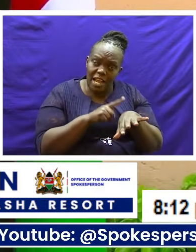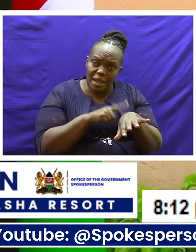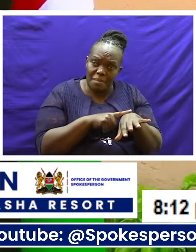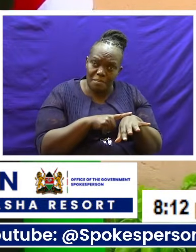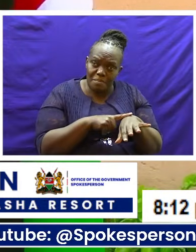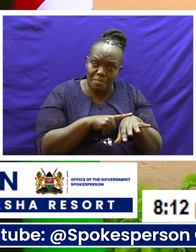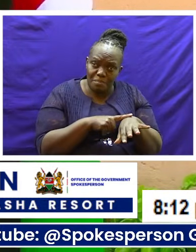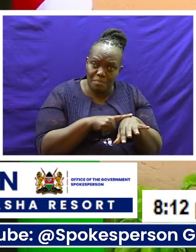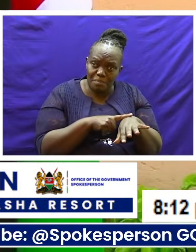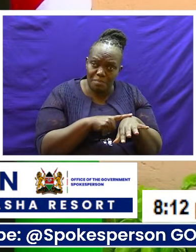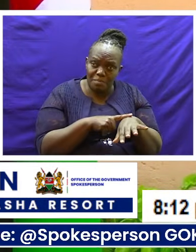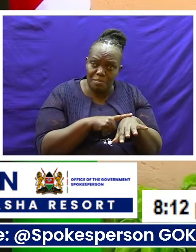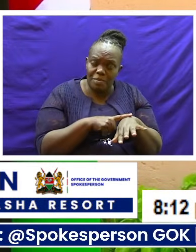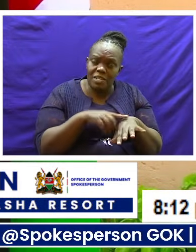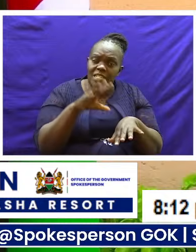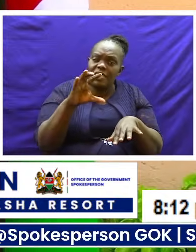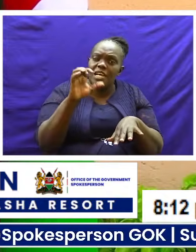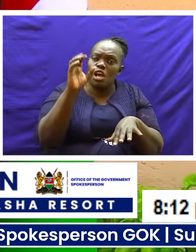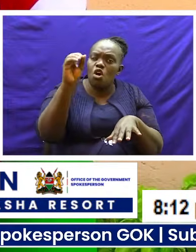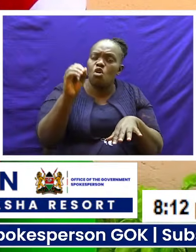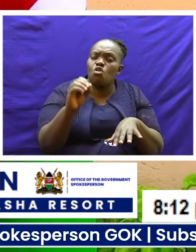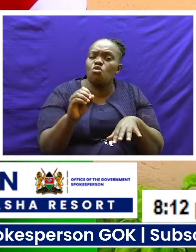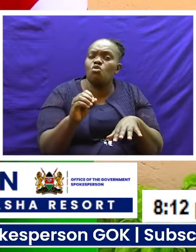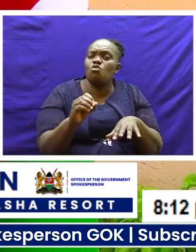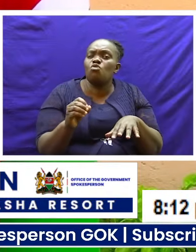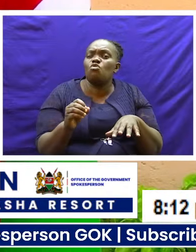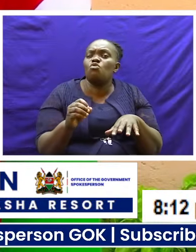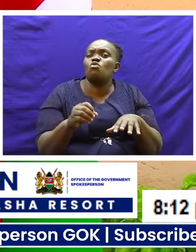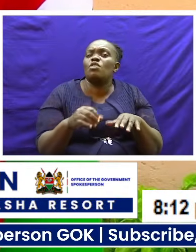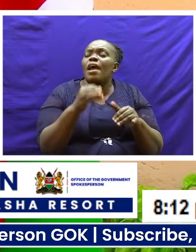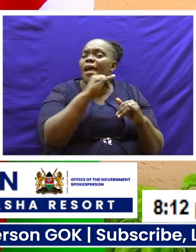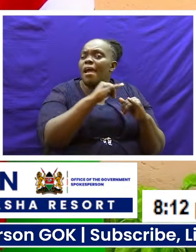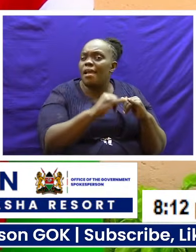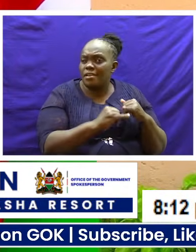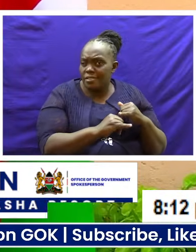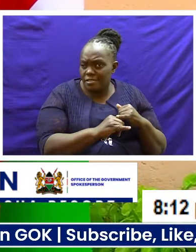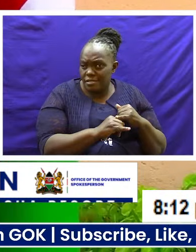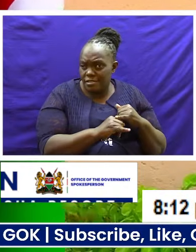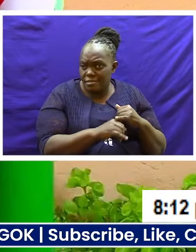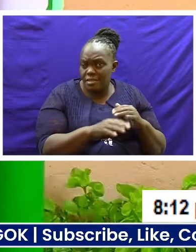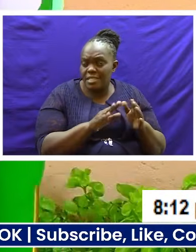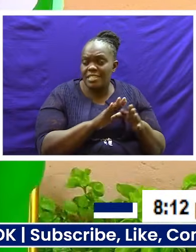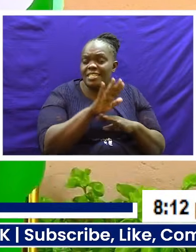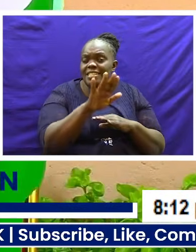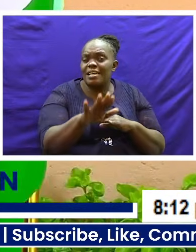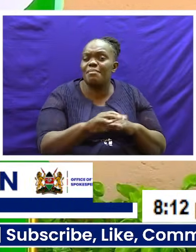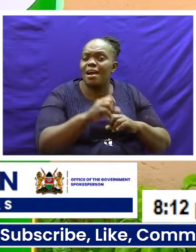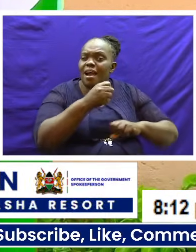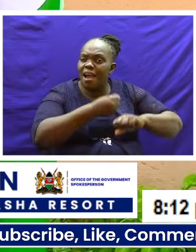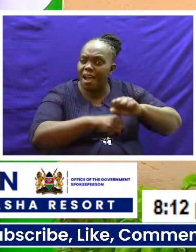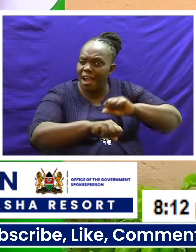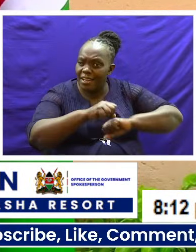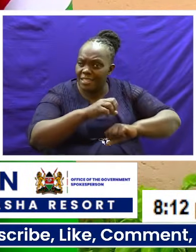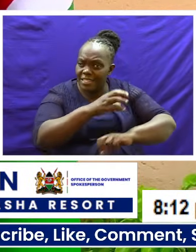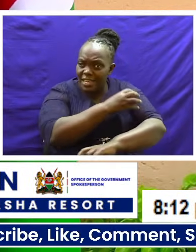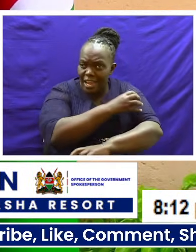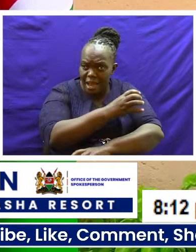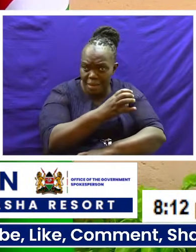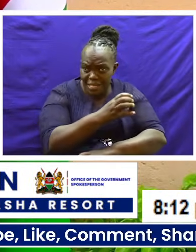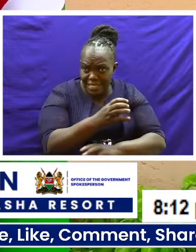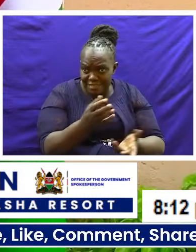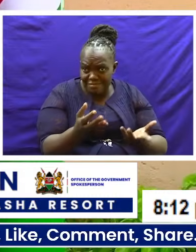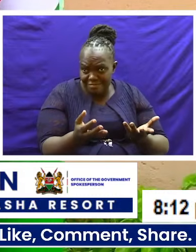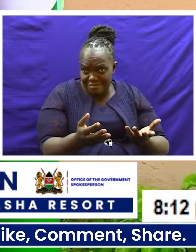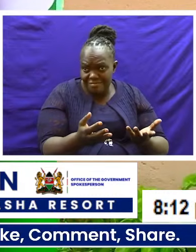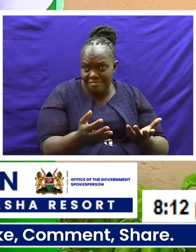the CEO's term came to an end, I stepped in on an acting capacity. Yes. Then